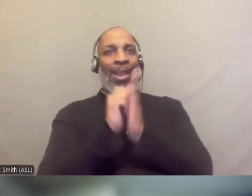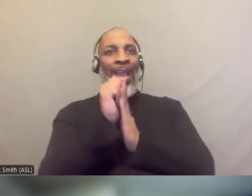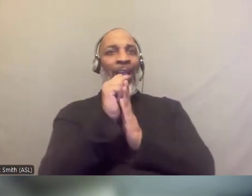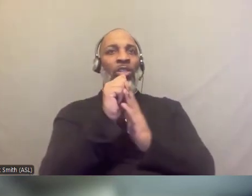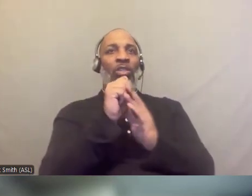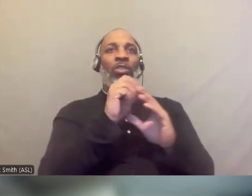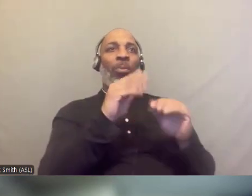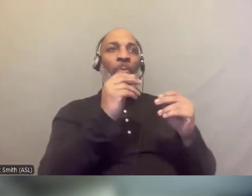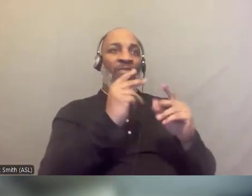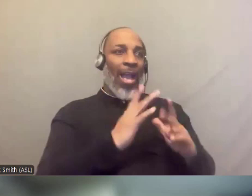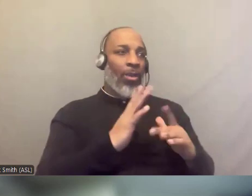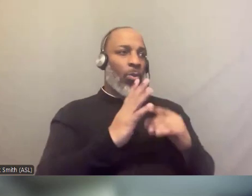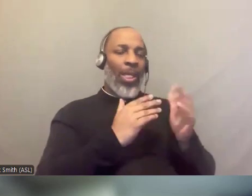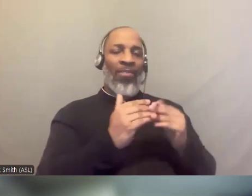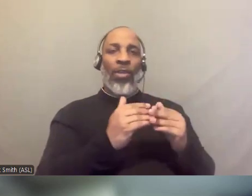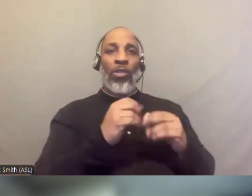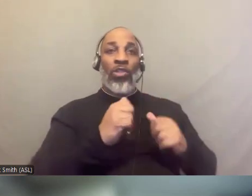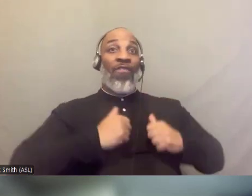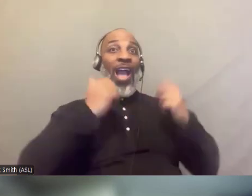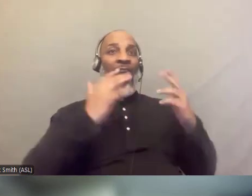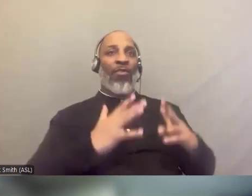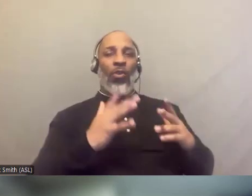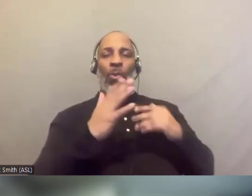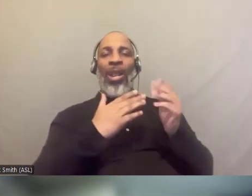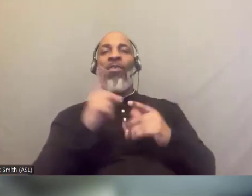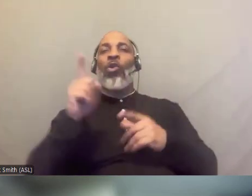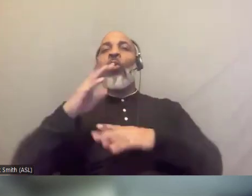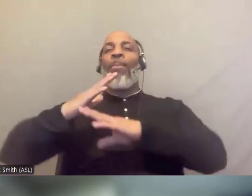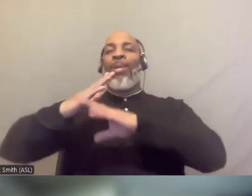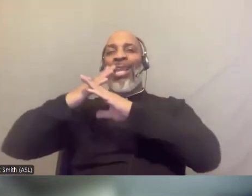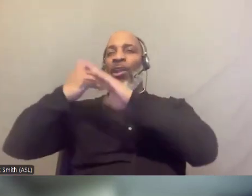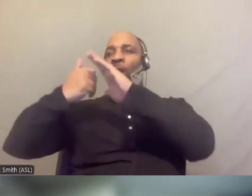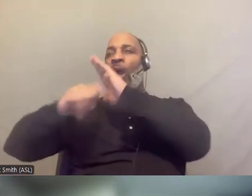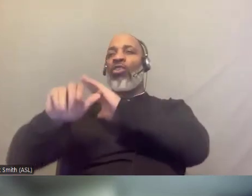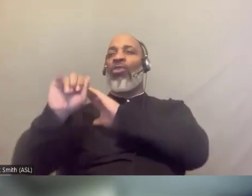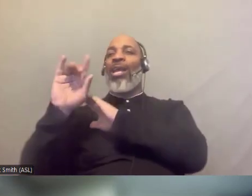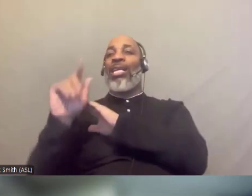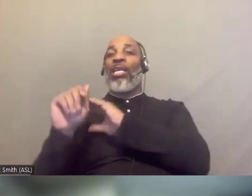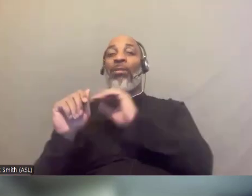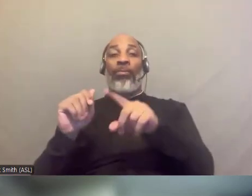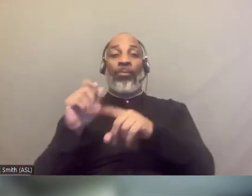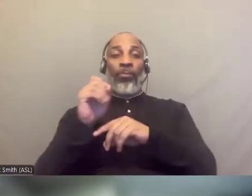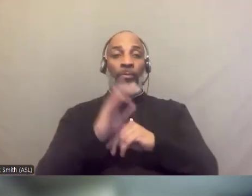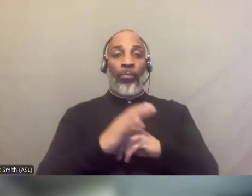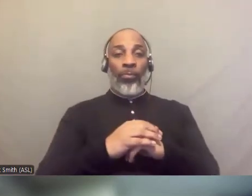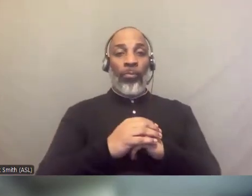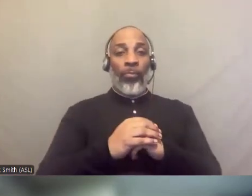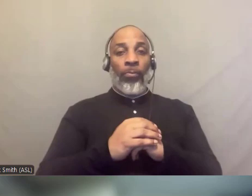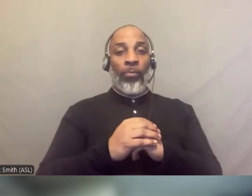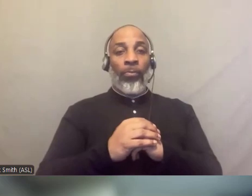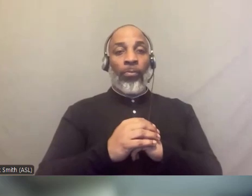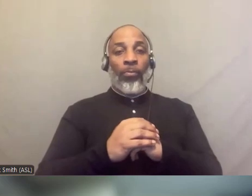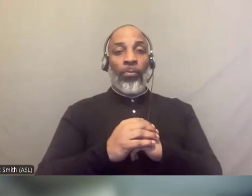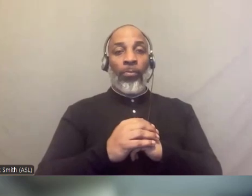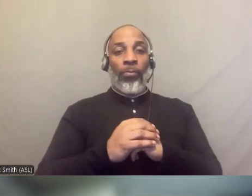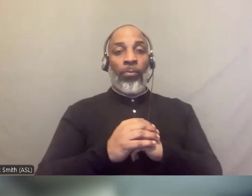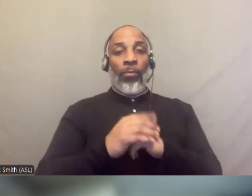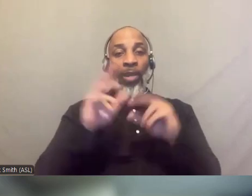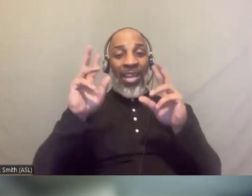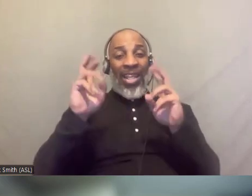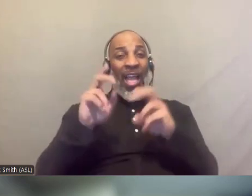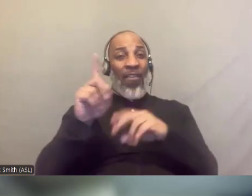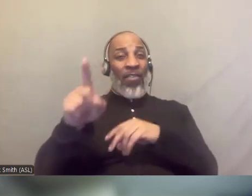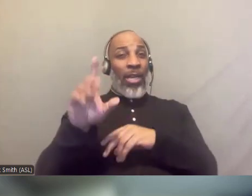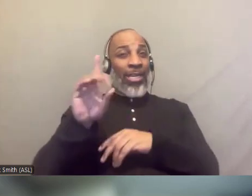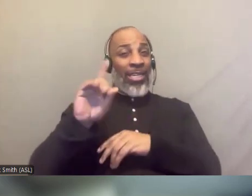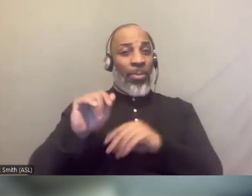the ADA. And you're also protected under the ADA if you're regarded as having an impairment, even though you don't have